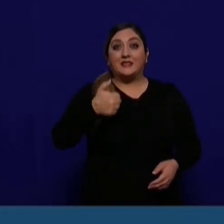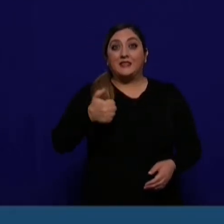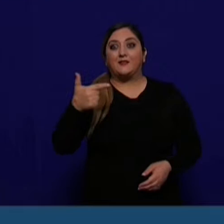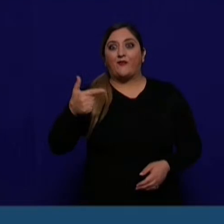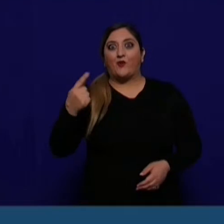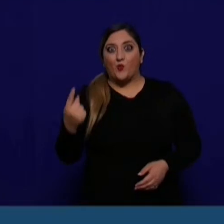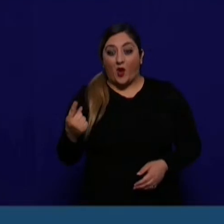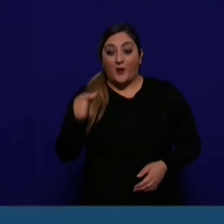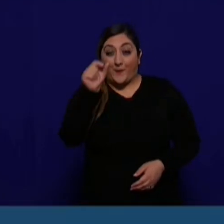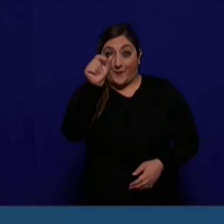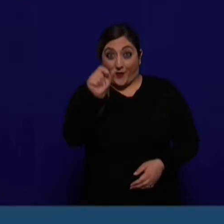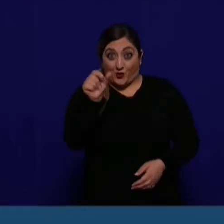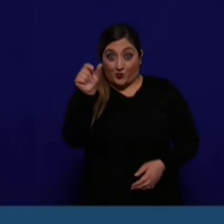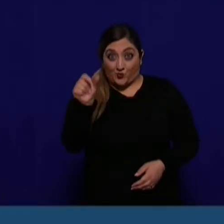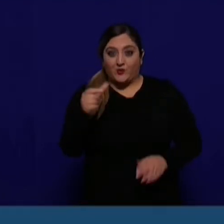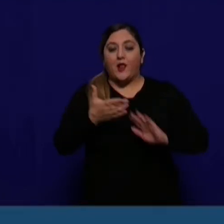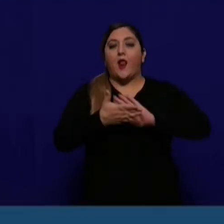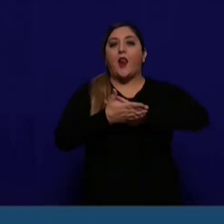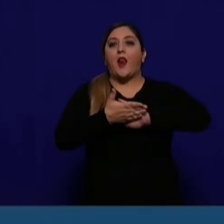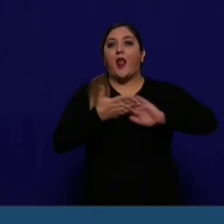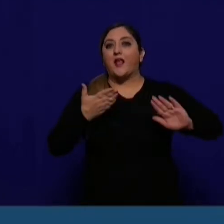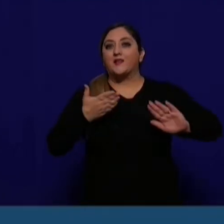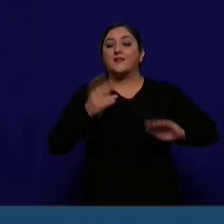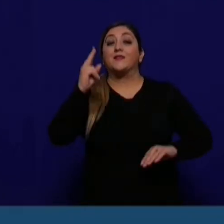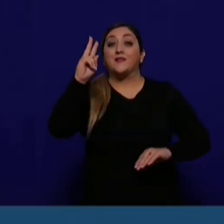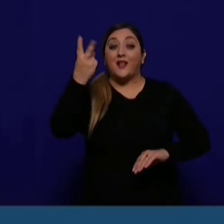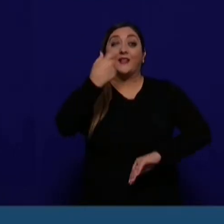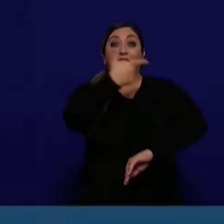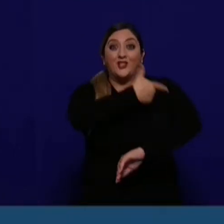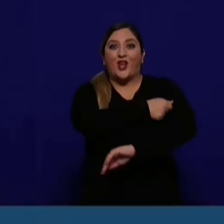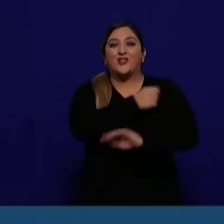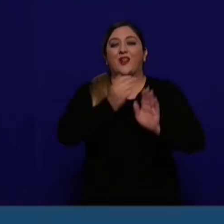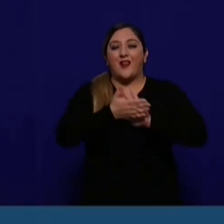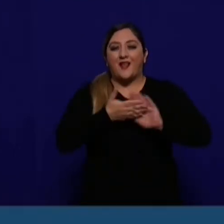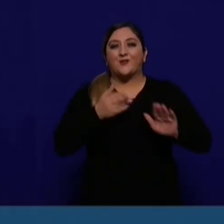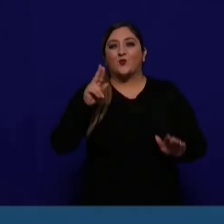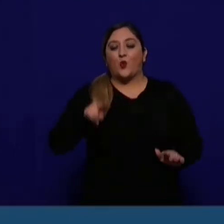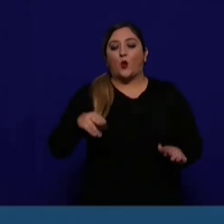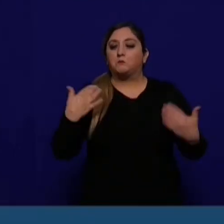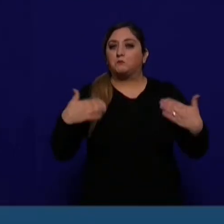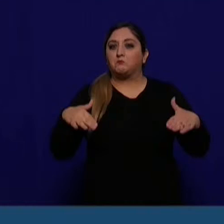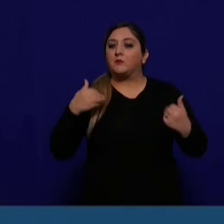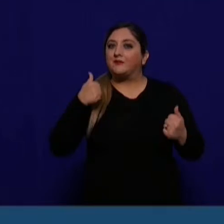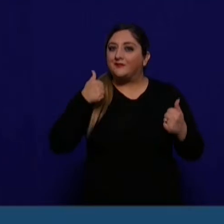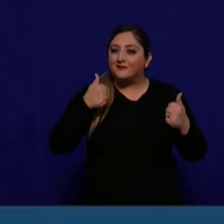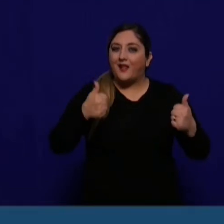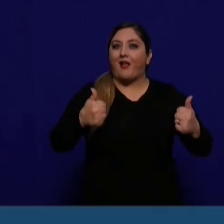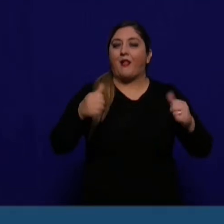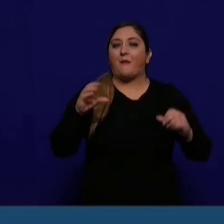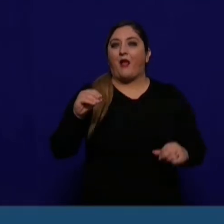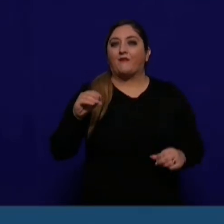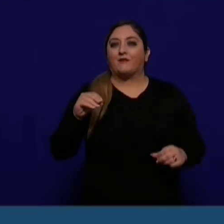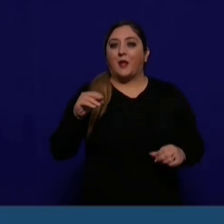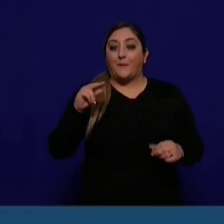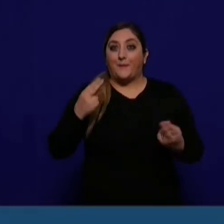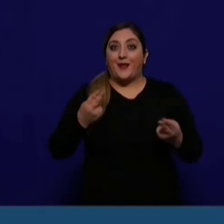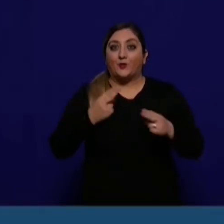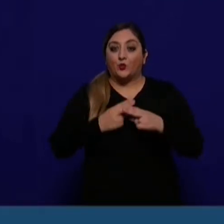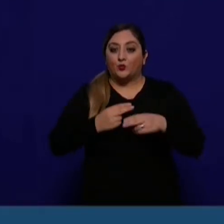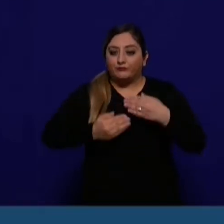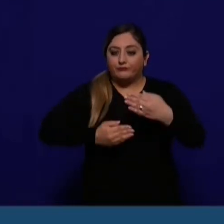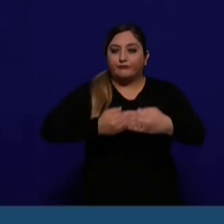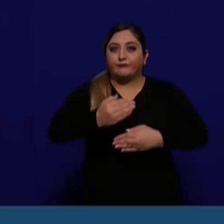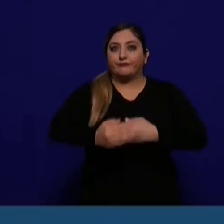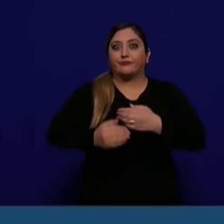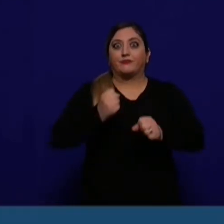80,671 persuni li issa diġà ħadu żewġ dożi ta' tilqim li huwa ammont li huwa tajjeb ħafna bil-istrateġija fejn aħna mixin bħalma